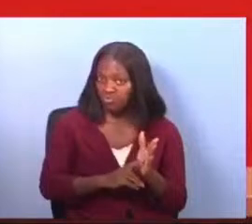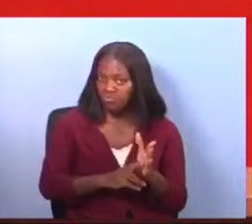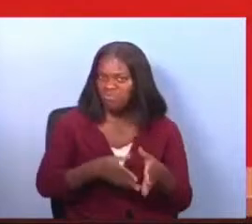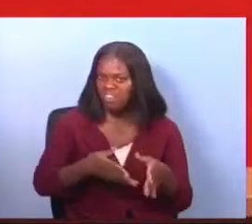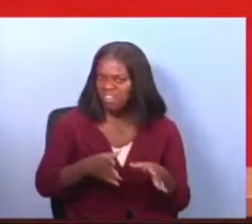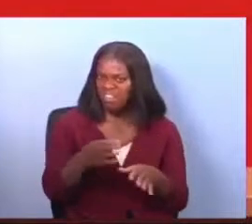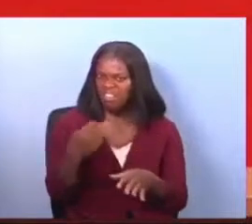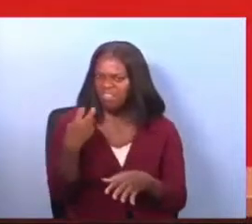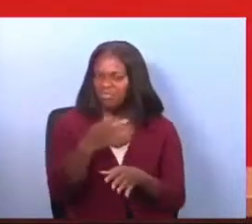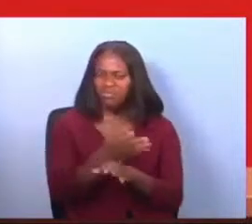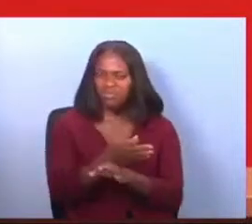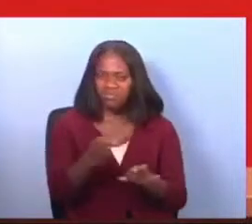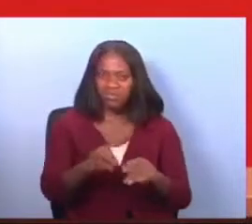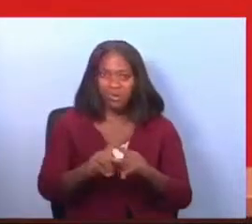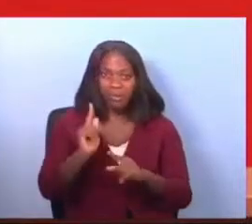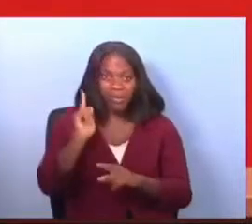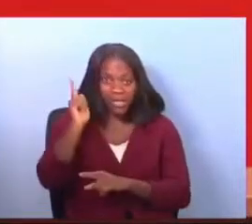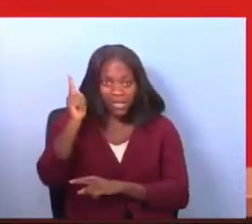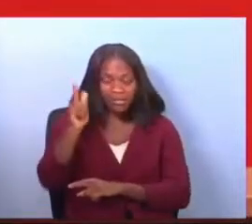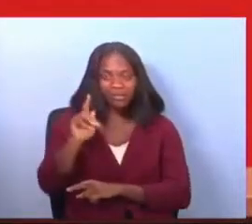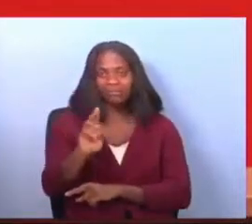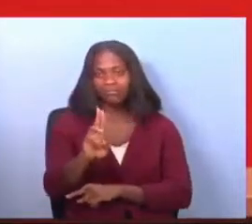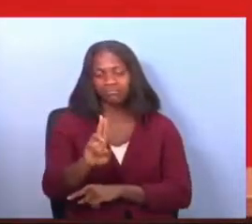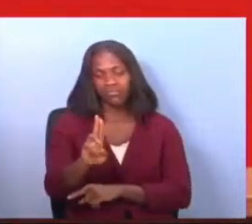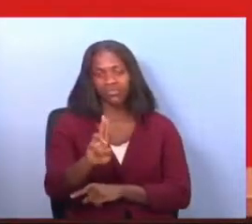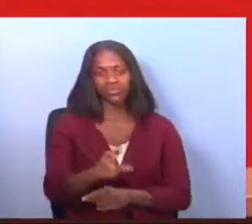it wouldn't have happened.